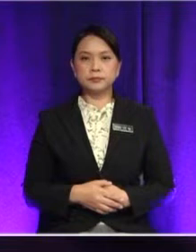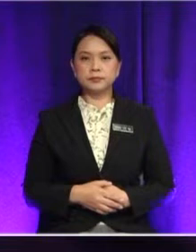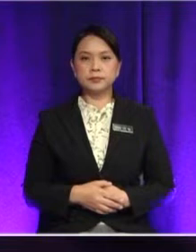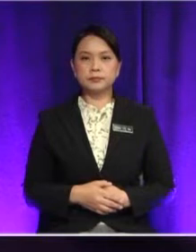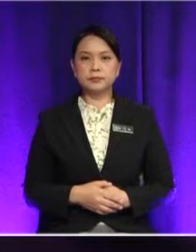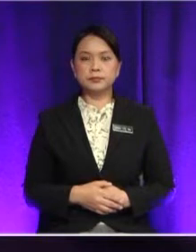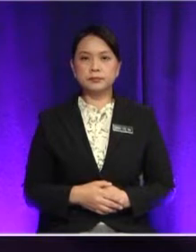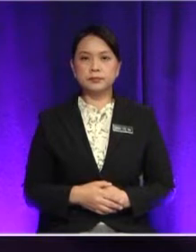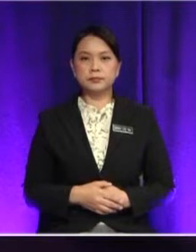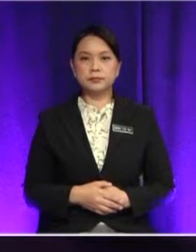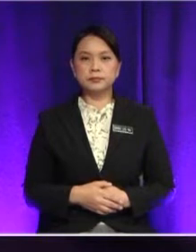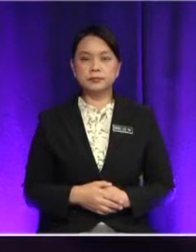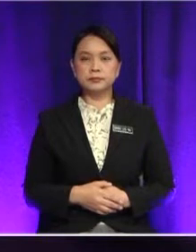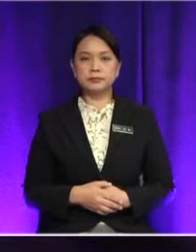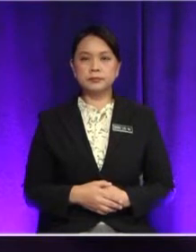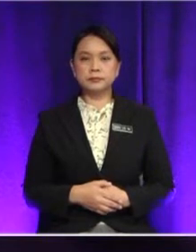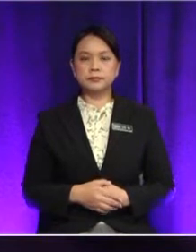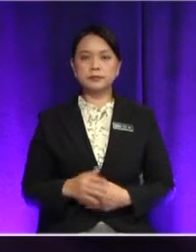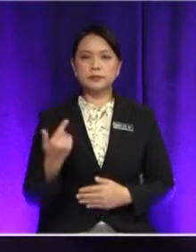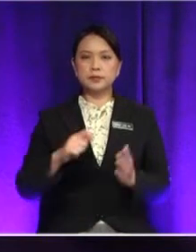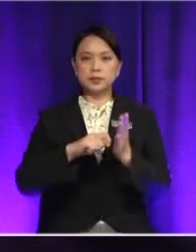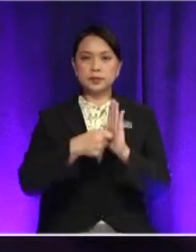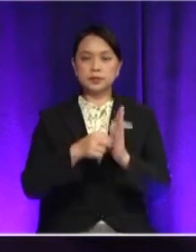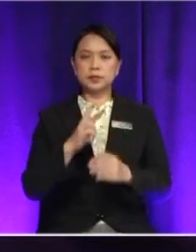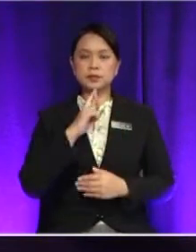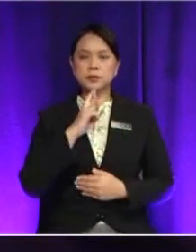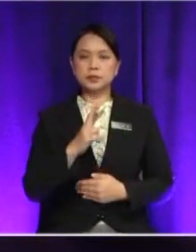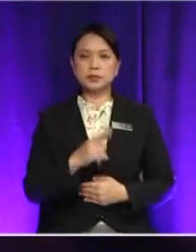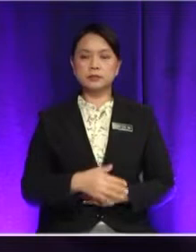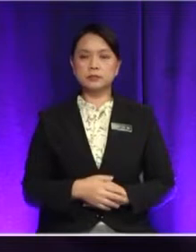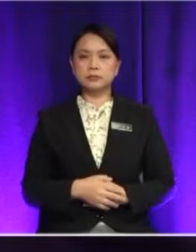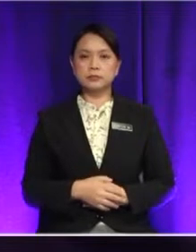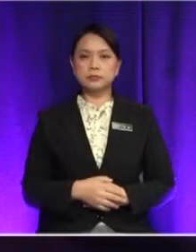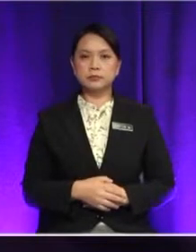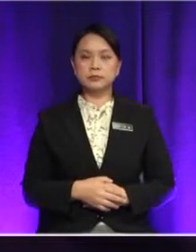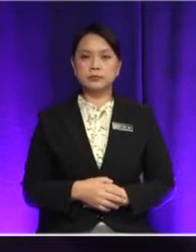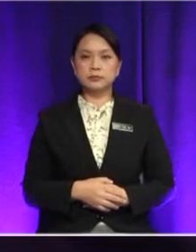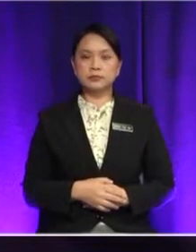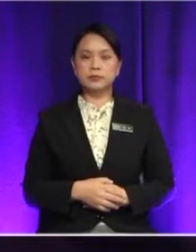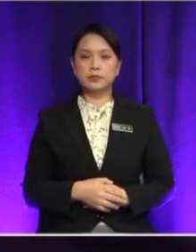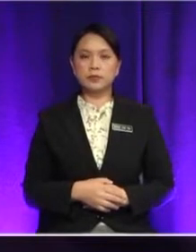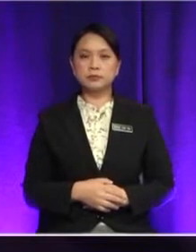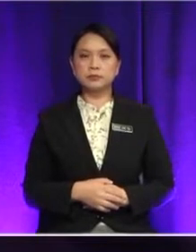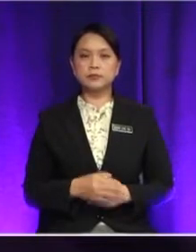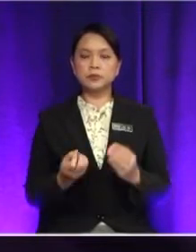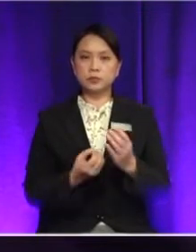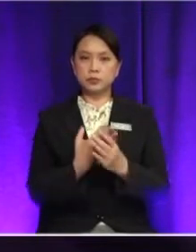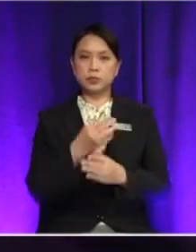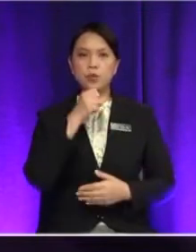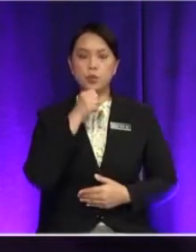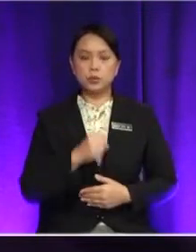gap? The keywords are grow older, peers, and bigger role. Grow